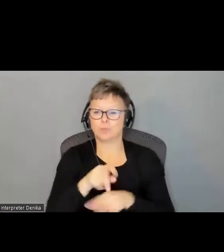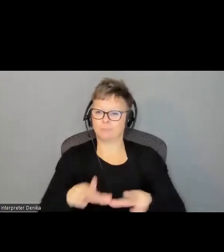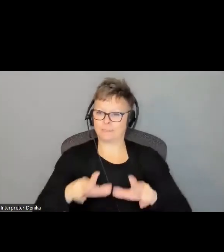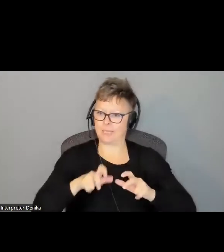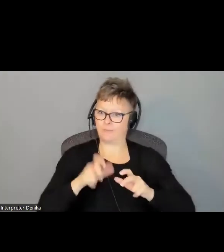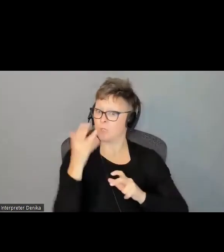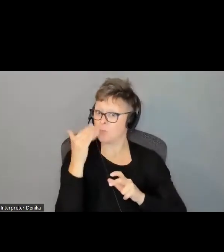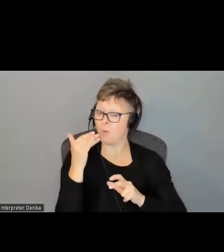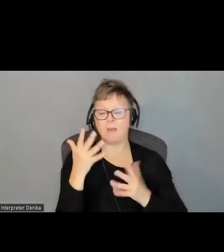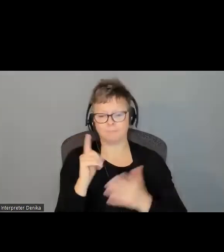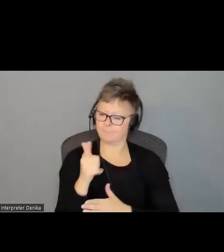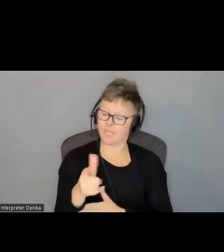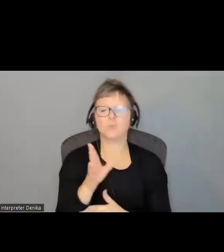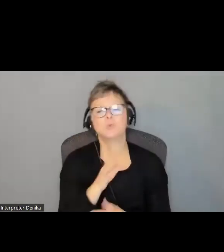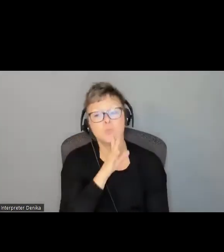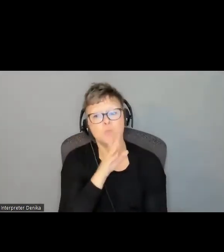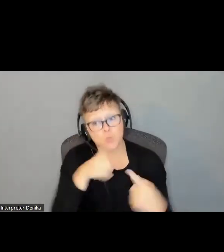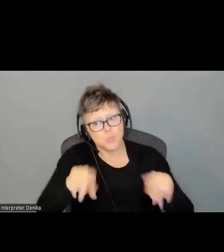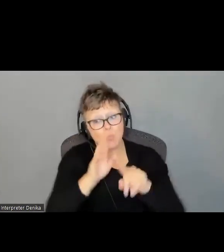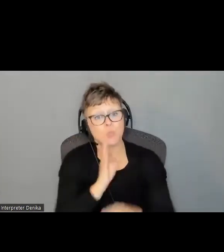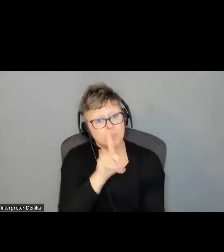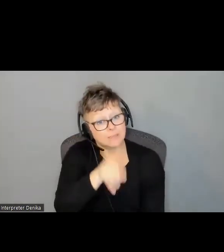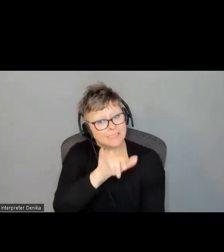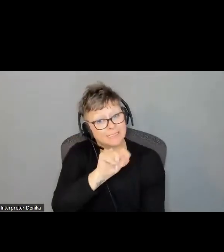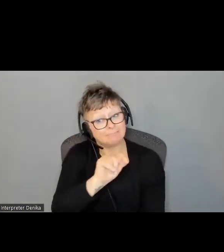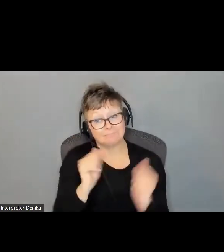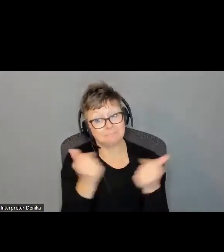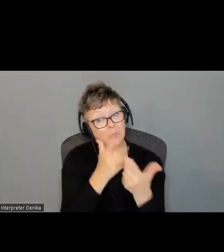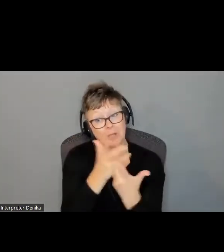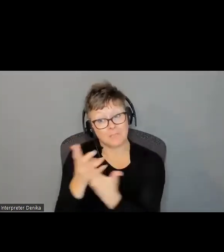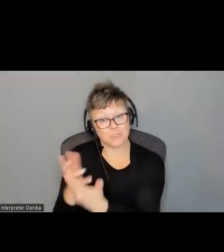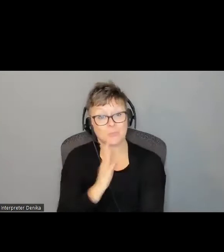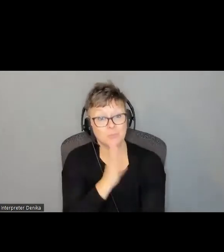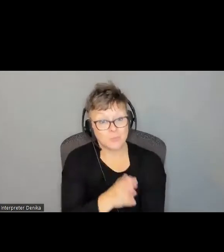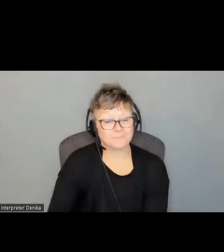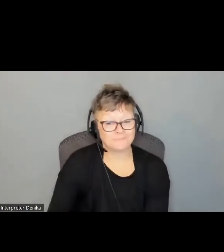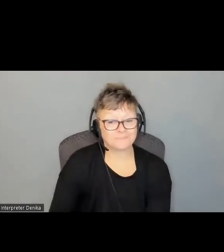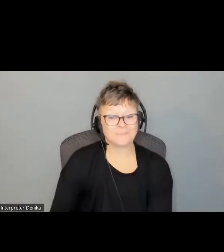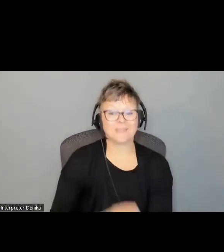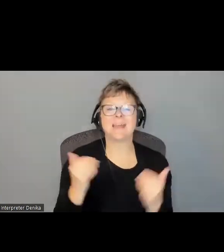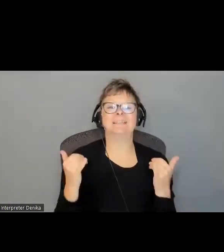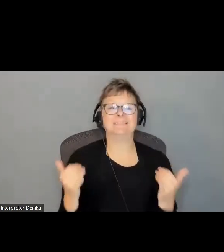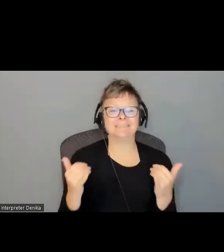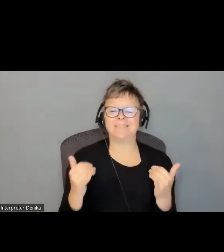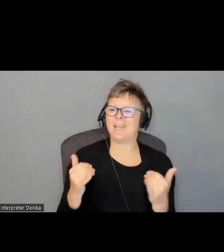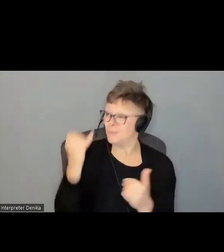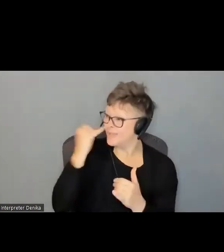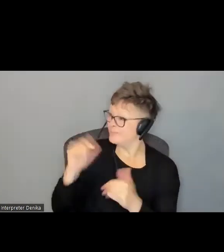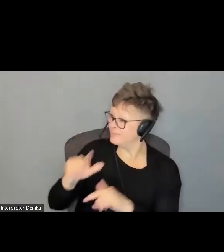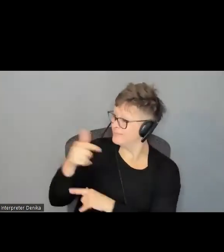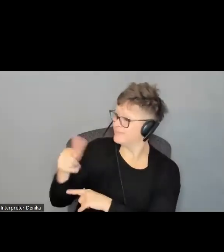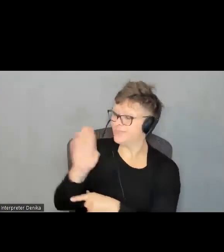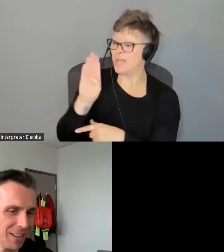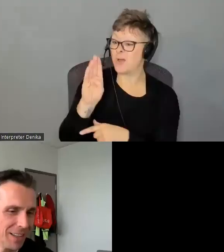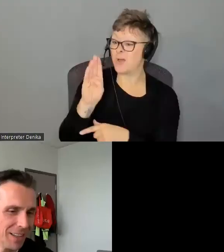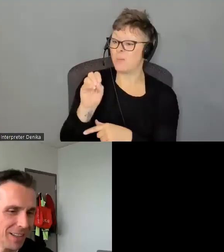these accommodations. And that's where I would say. Boris, I'll just turn back to you if you'd like to just close everything off, and any final